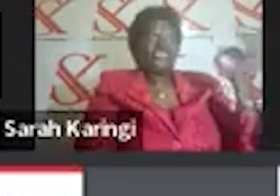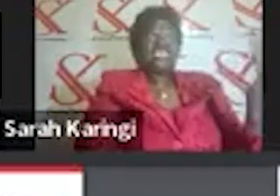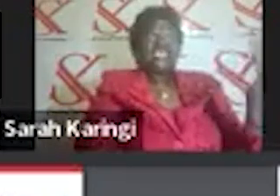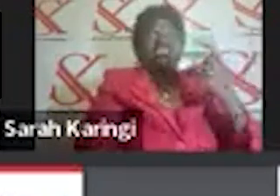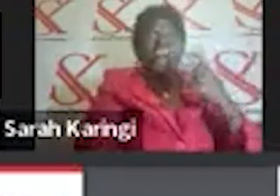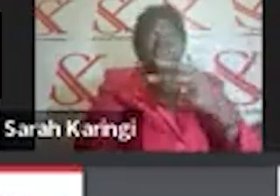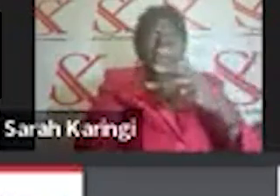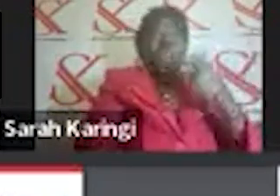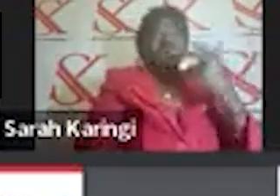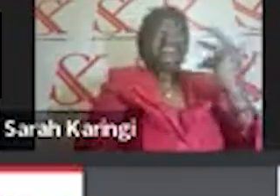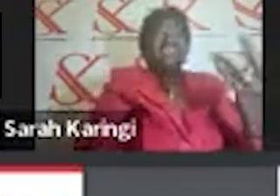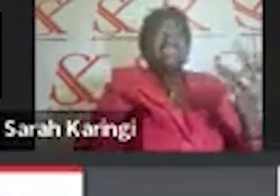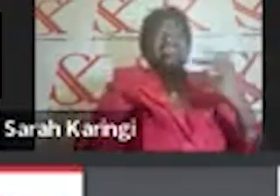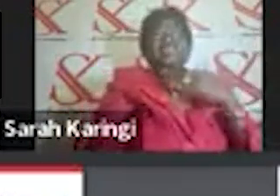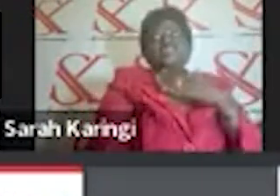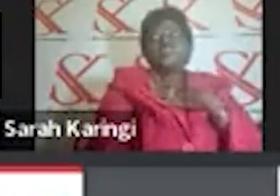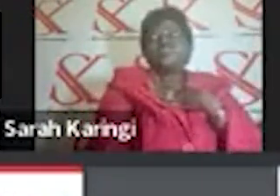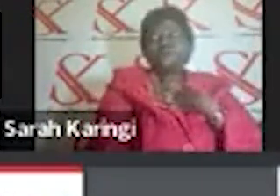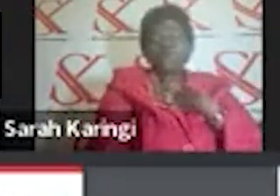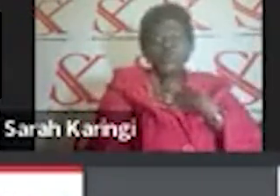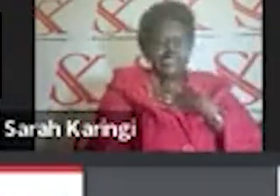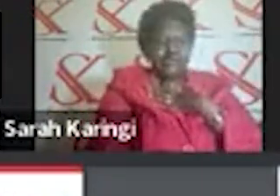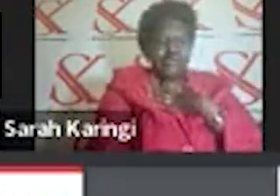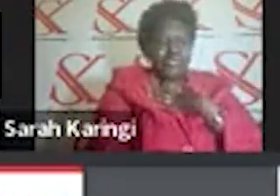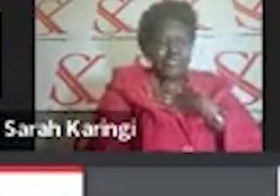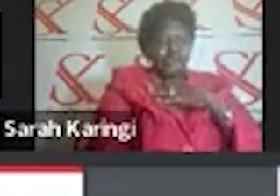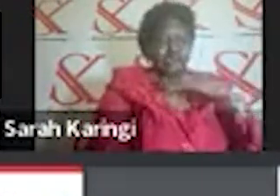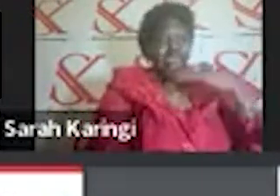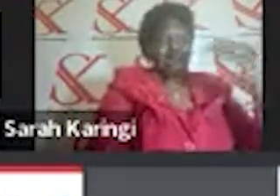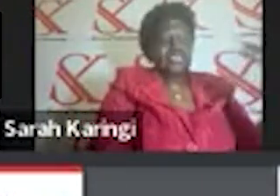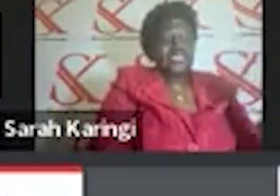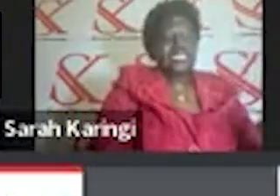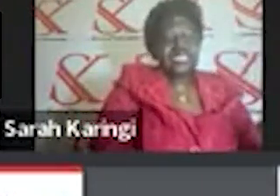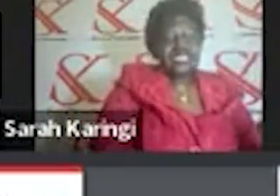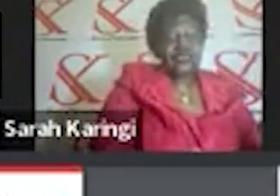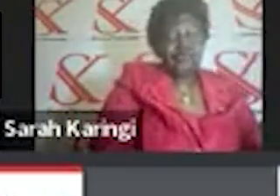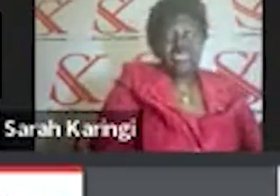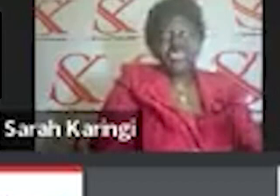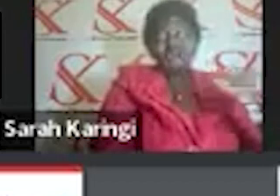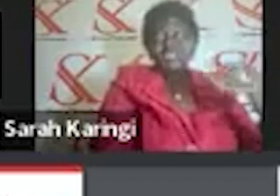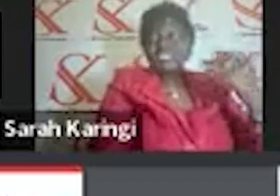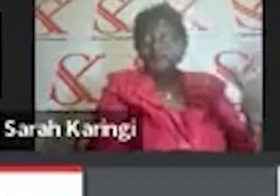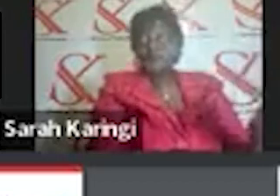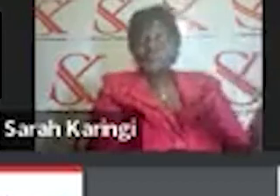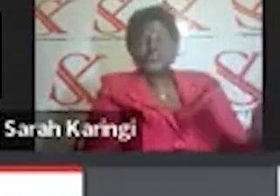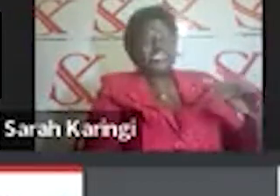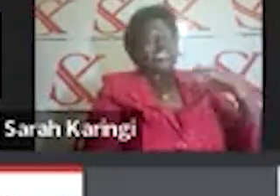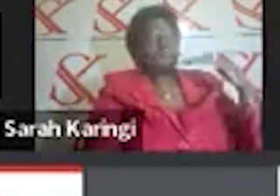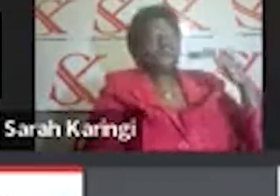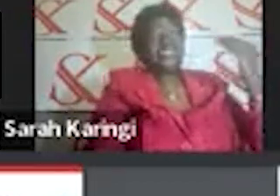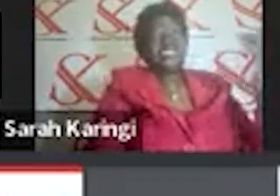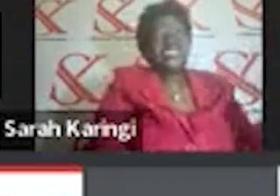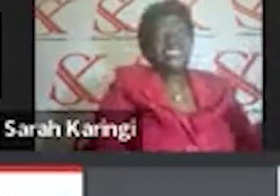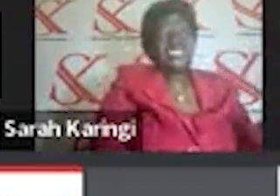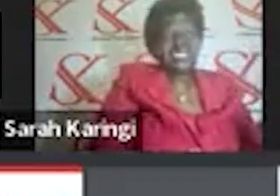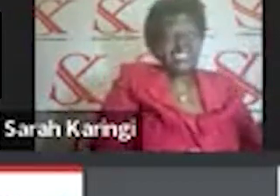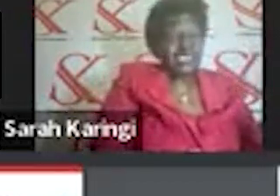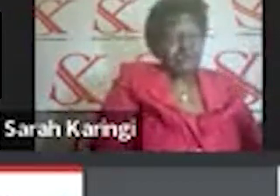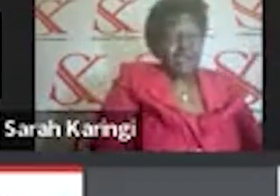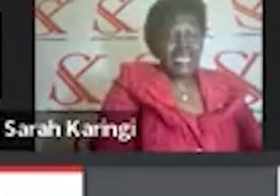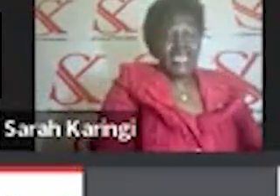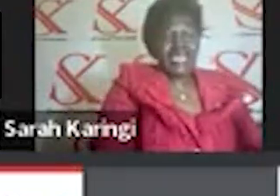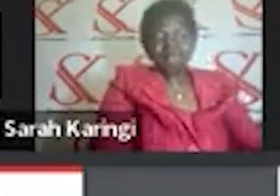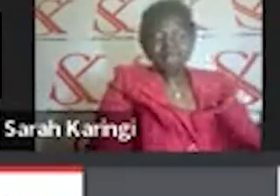able to quickly come and tell me that maybe, Sarah, I would like you to connect me with someone whom I have been seeing, like he's your friend. I would like a promotion, and I know he'll be sitting in